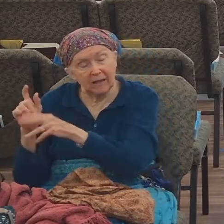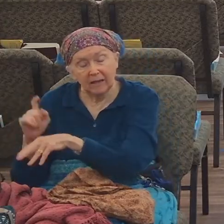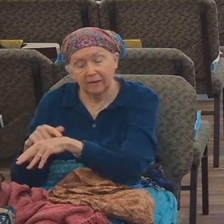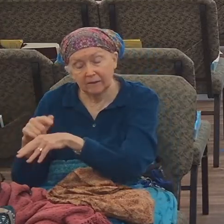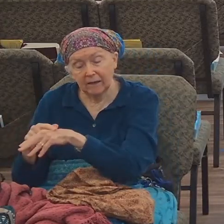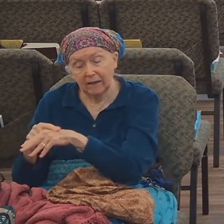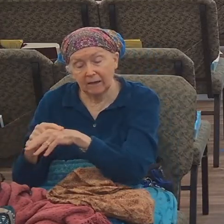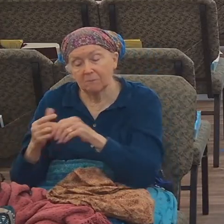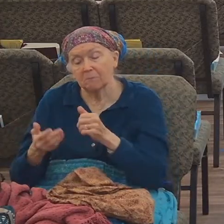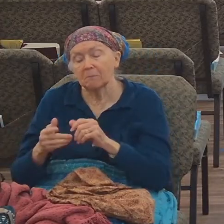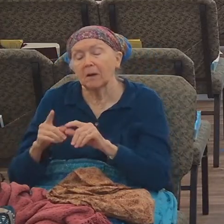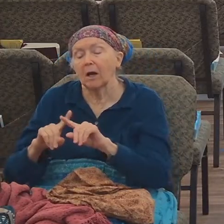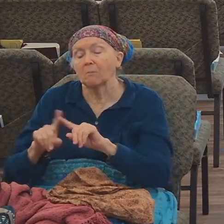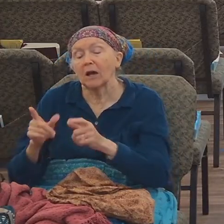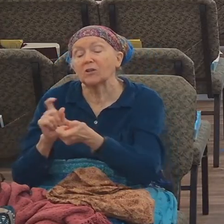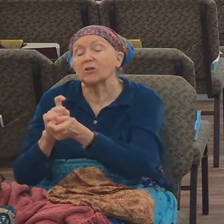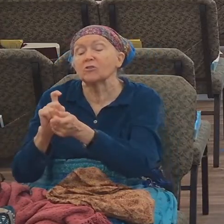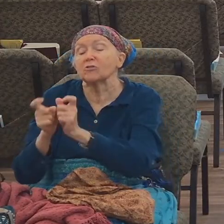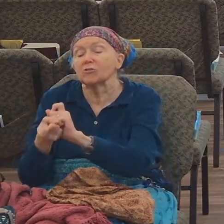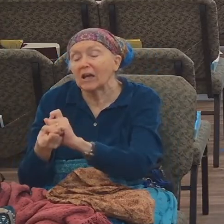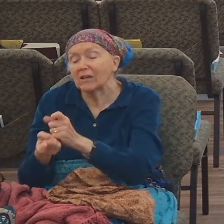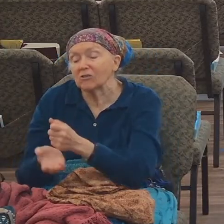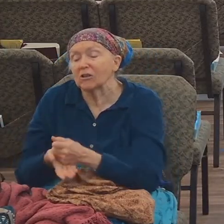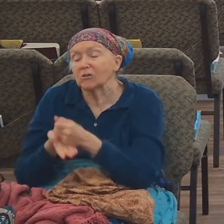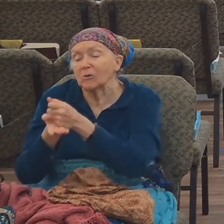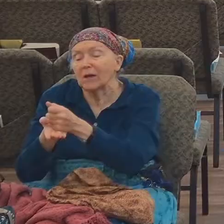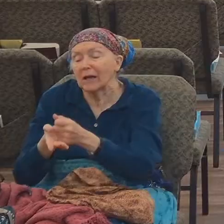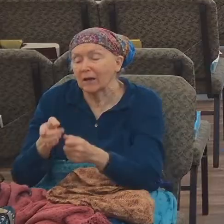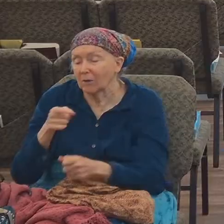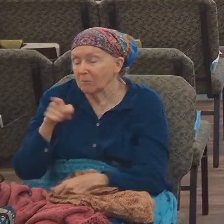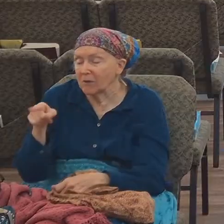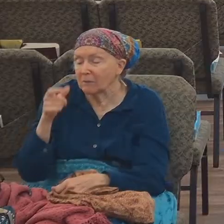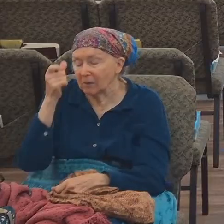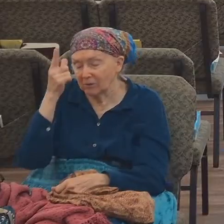side, or in a different way.